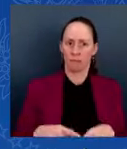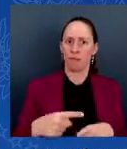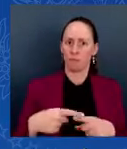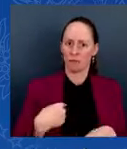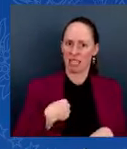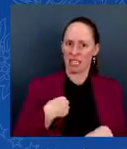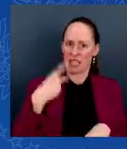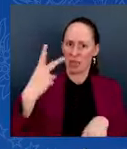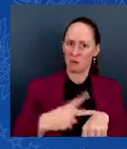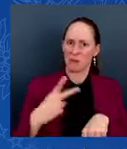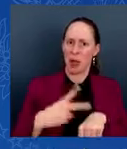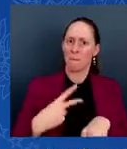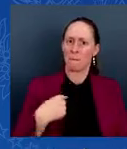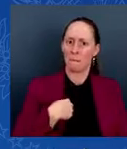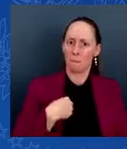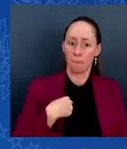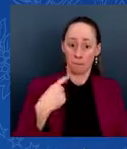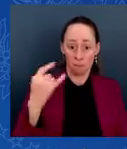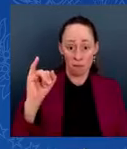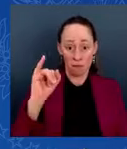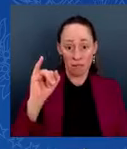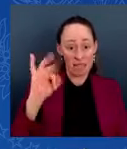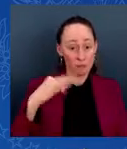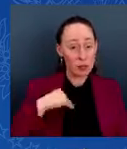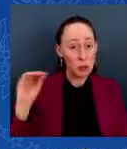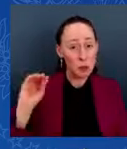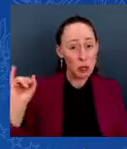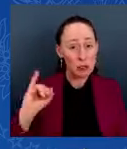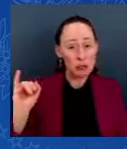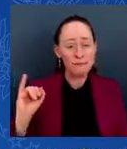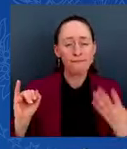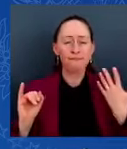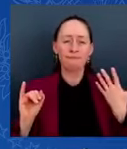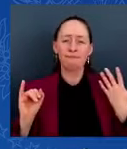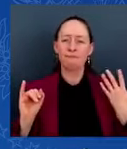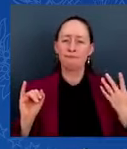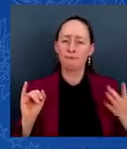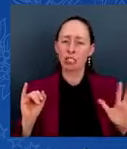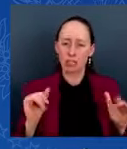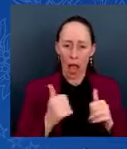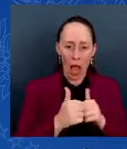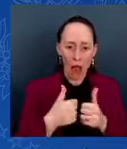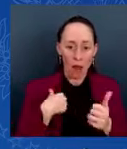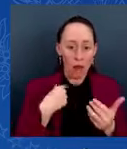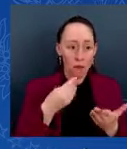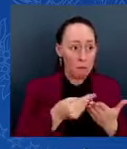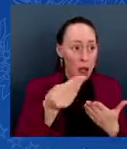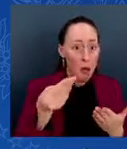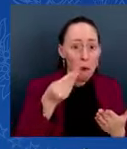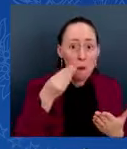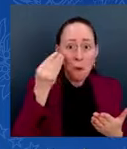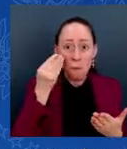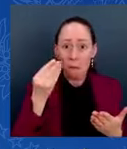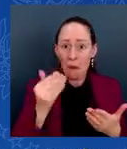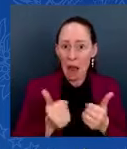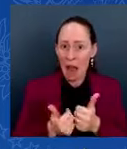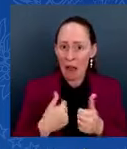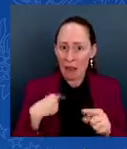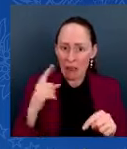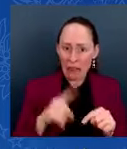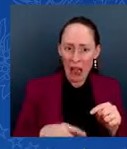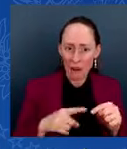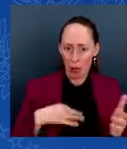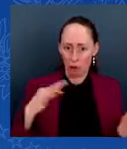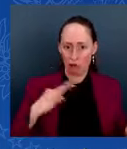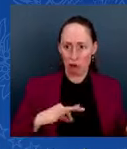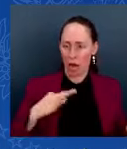life, I couldn't do anything. I wouldn't be able to buy anything, wouldn't be able to have a credit, wouldn't be able to. Now, we're going to get rid of health